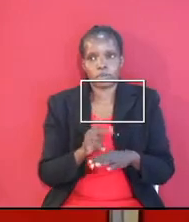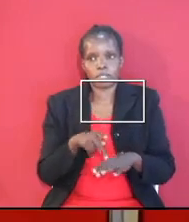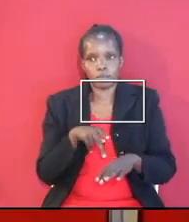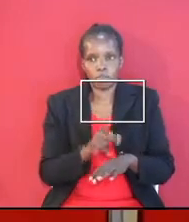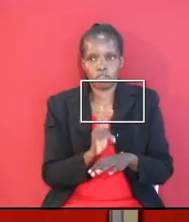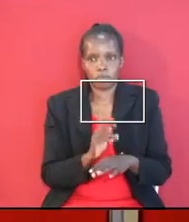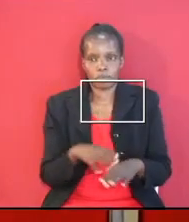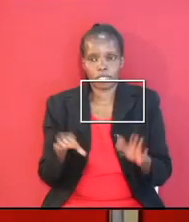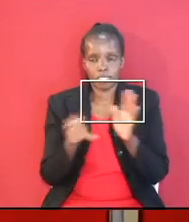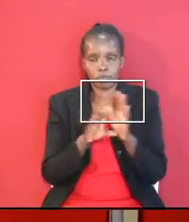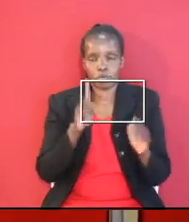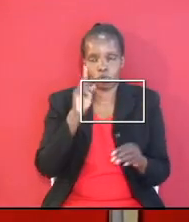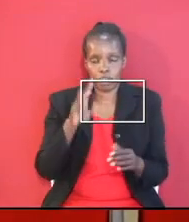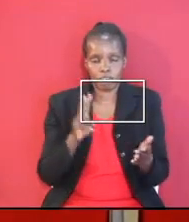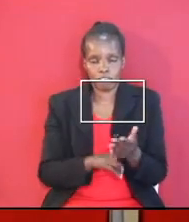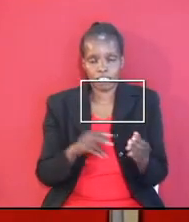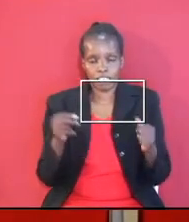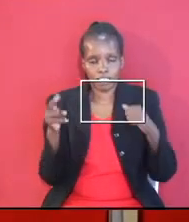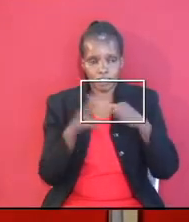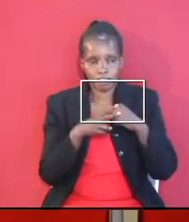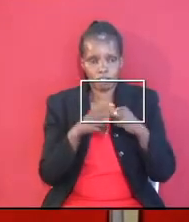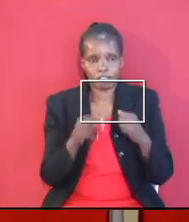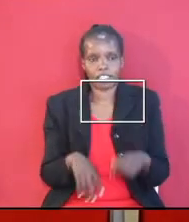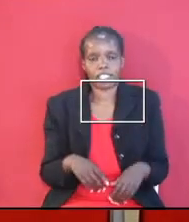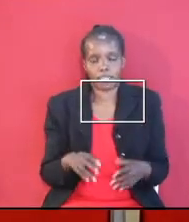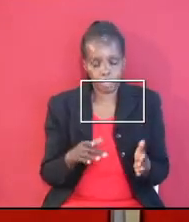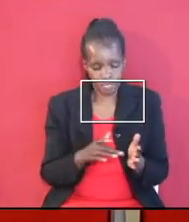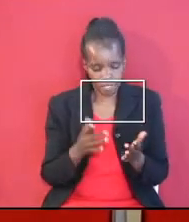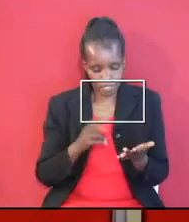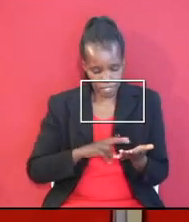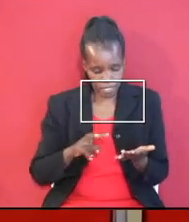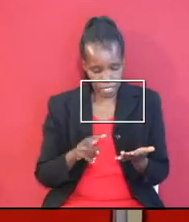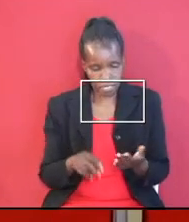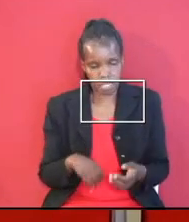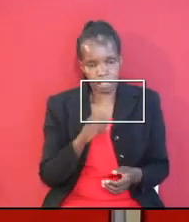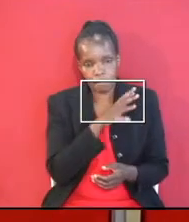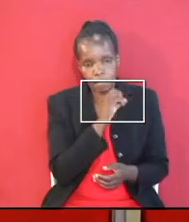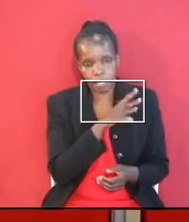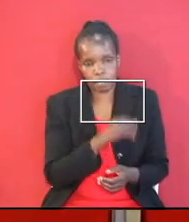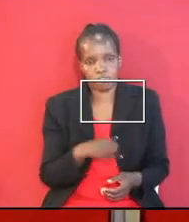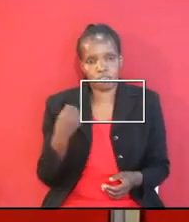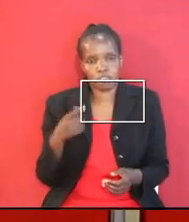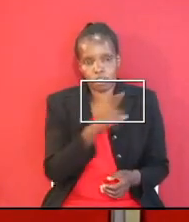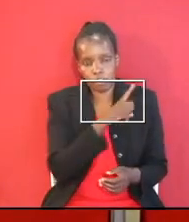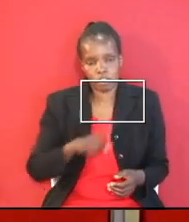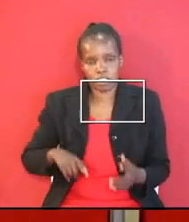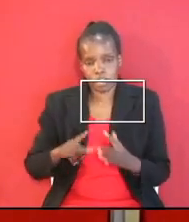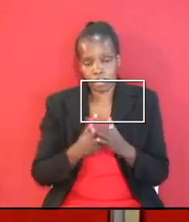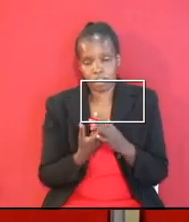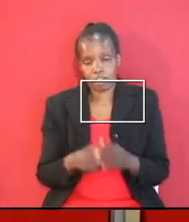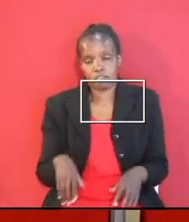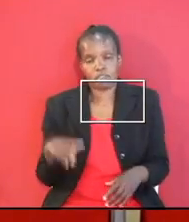Proverbs, chapter 1, and verse 7. The Bible says, the fear of the Lord is the beginning of